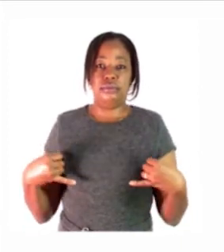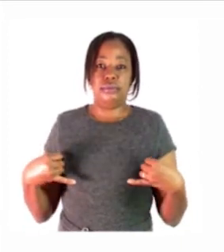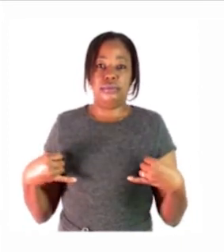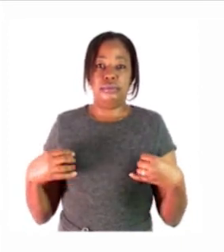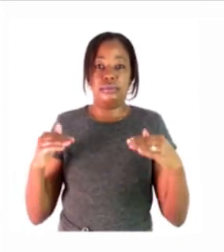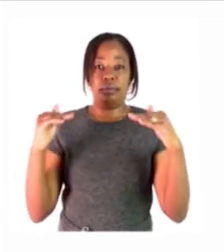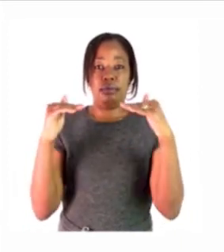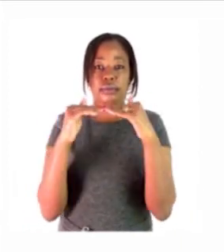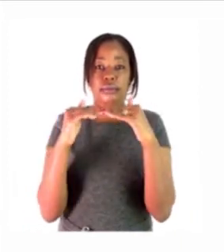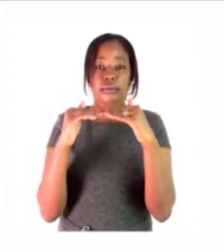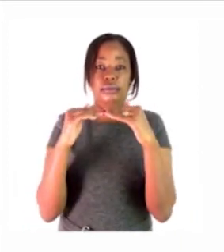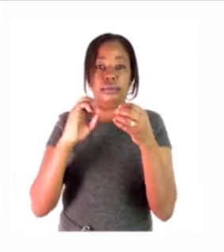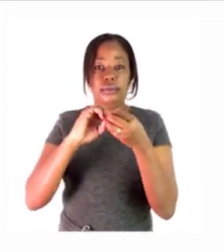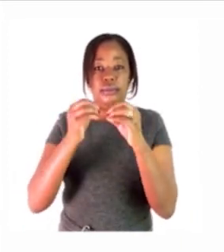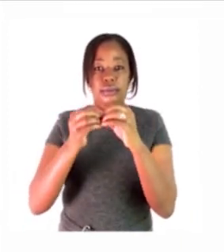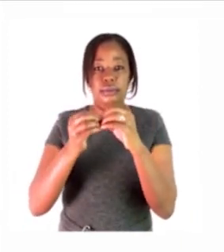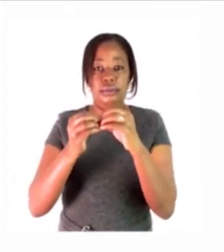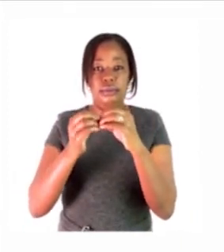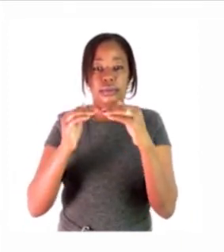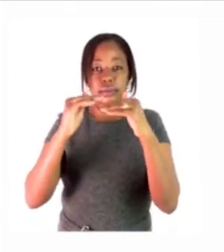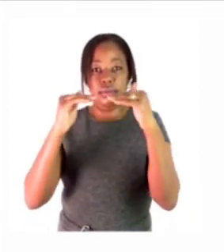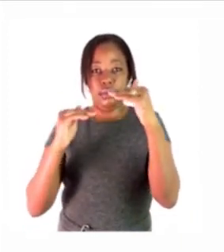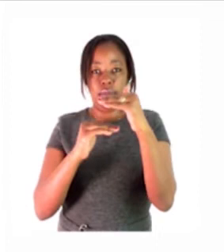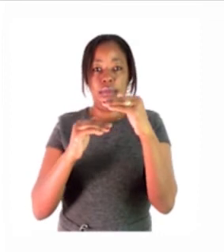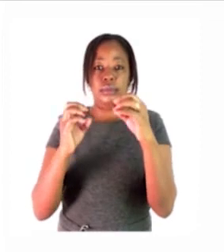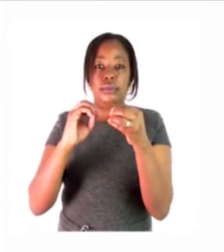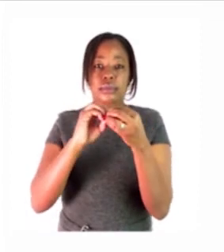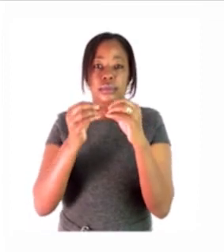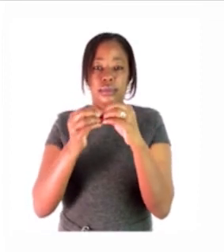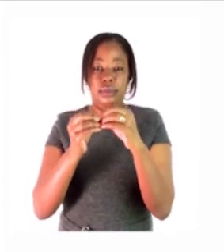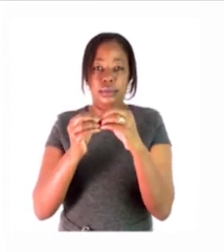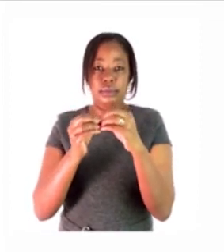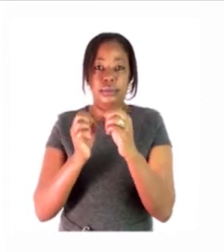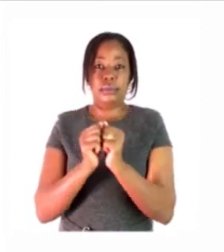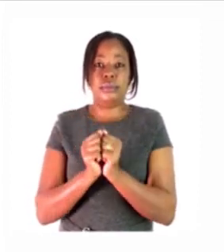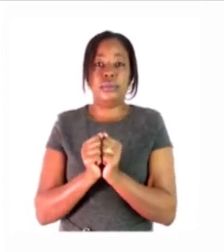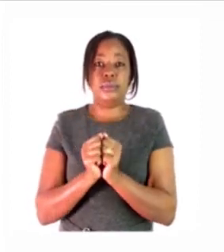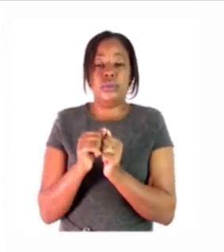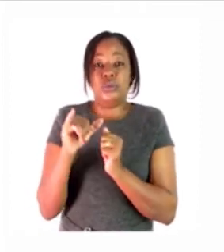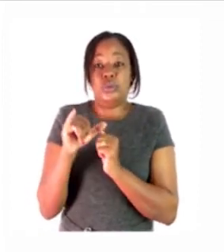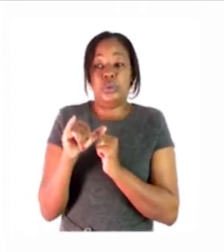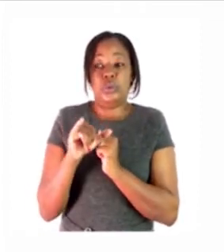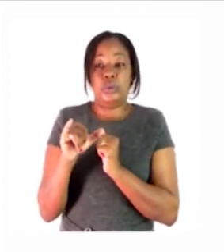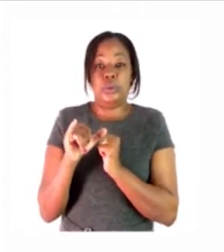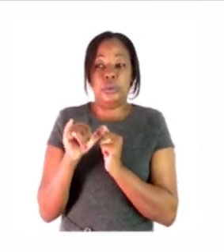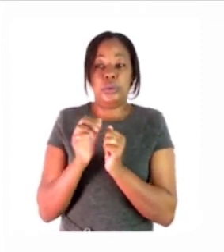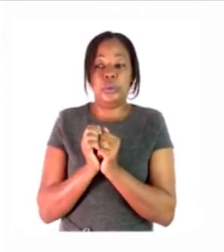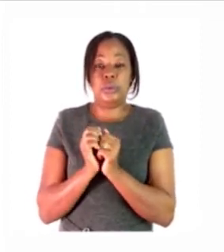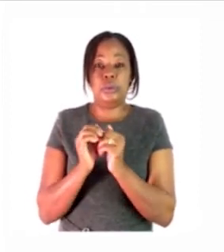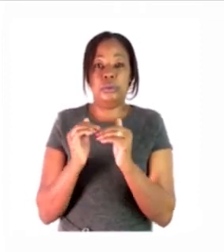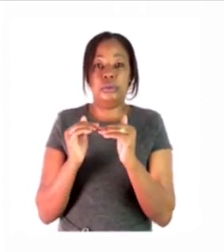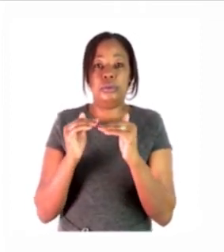numbers. Do you still remember? The even numbers, what are they? The even numbers are those numbers that we are